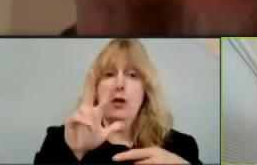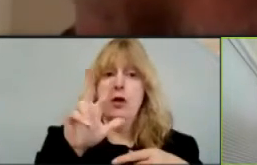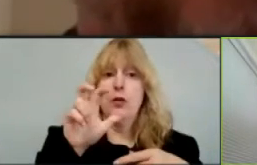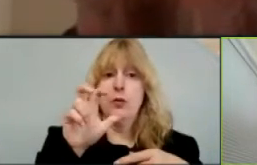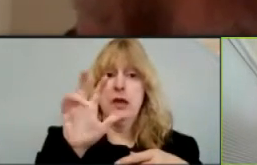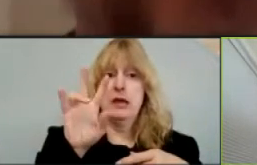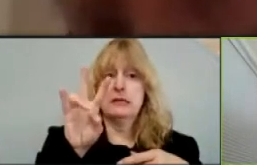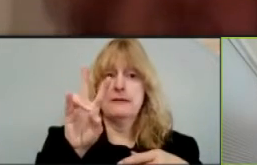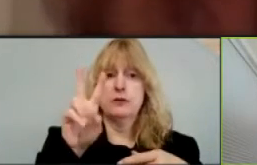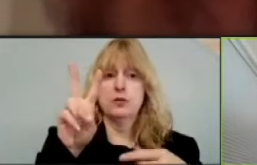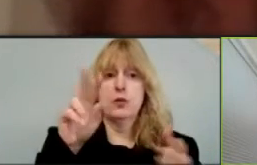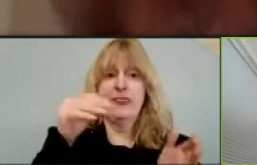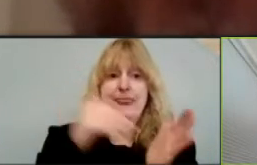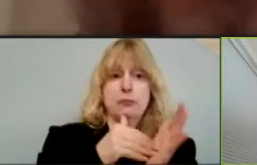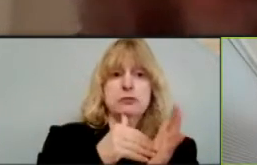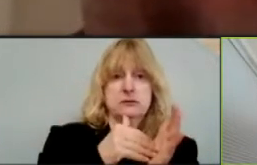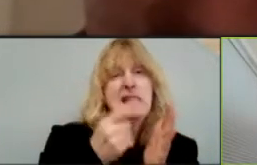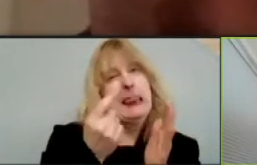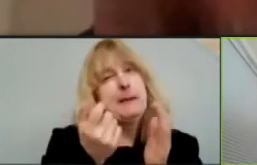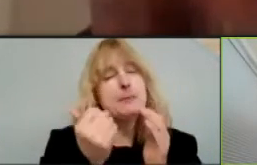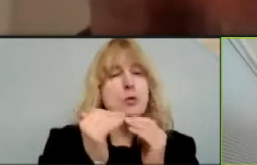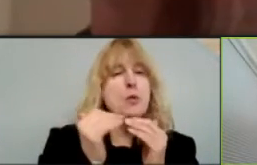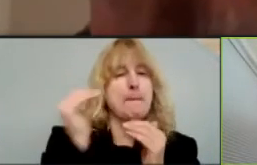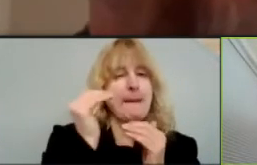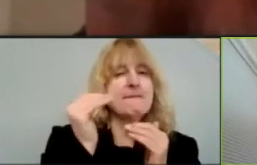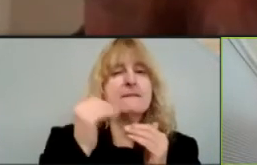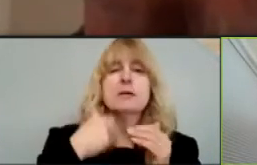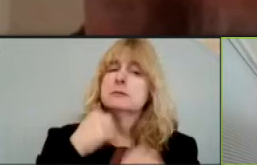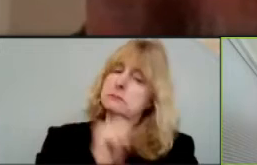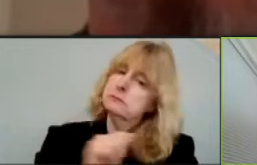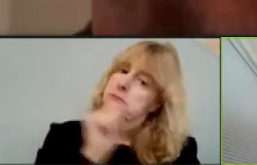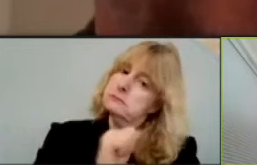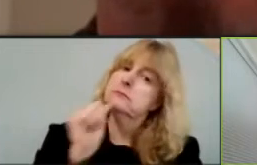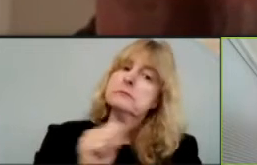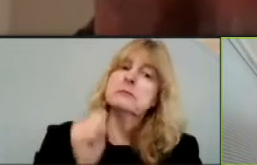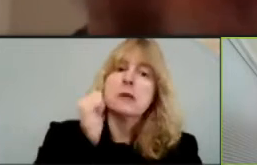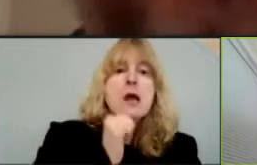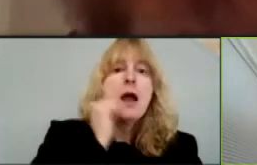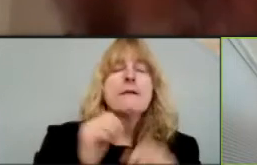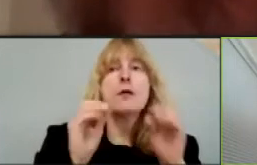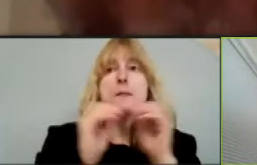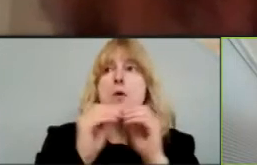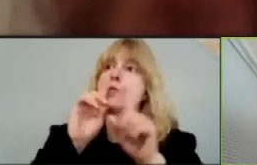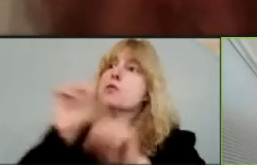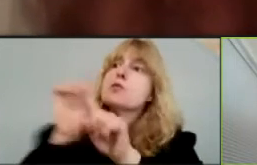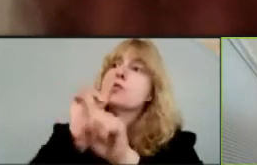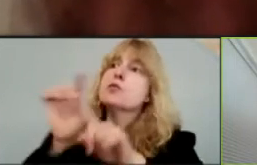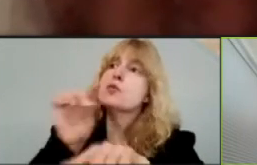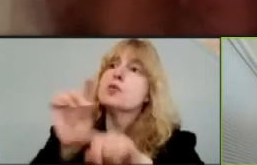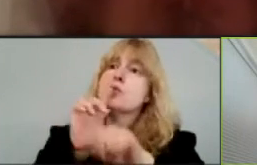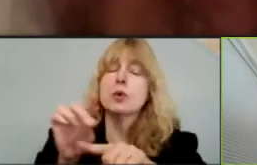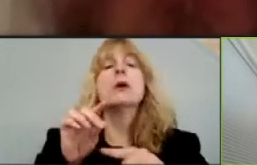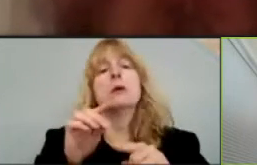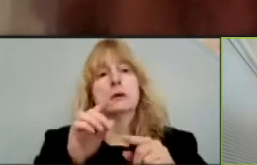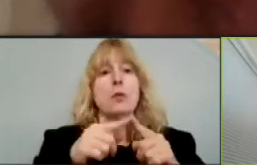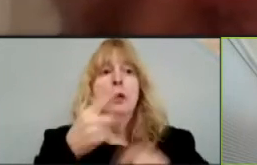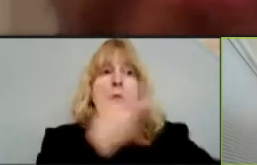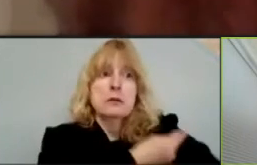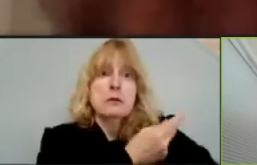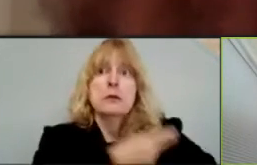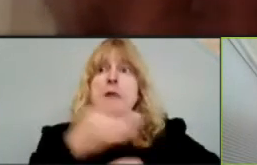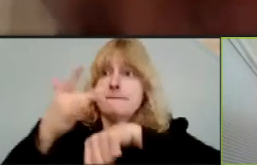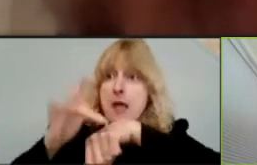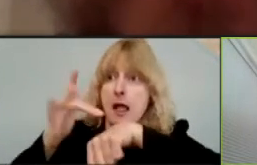doses of vaccine, a little more than that. We're working every day to put more orders in as vaccine becomes available through the CDC